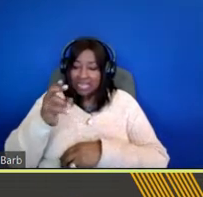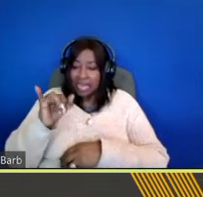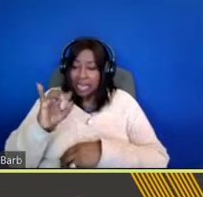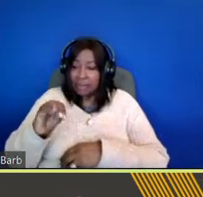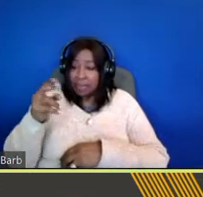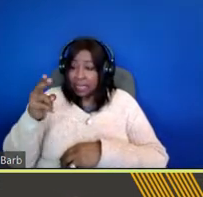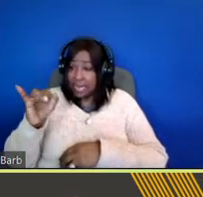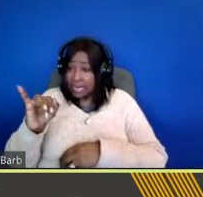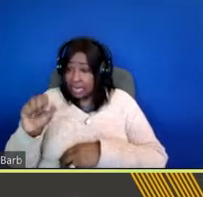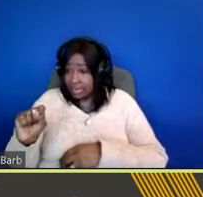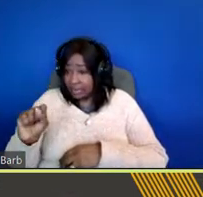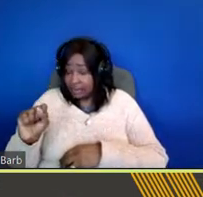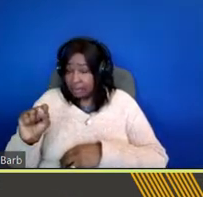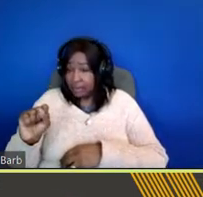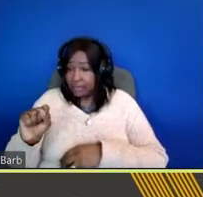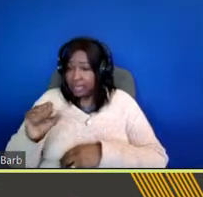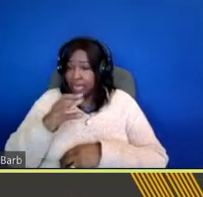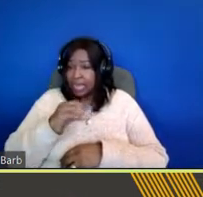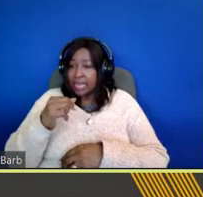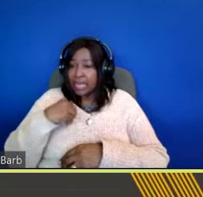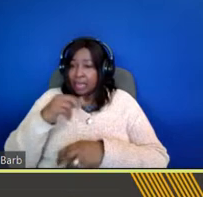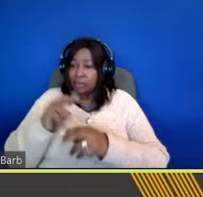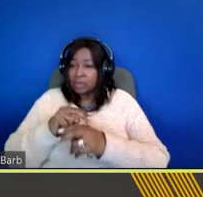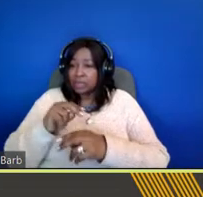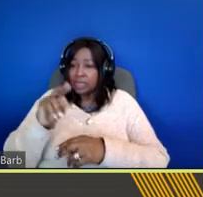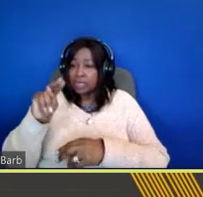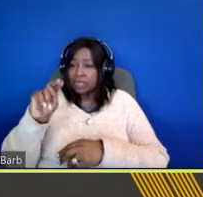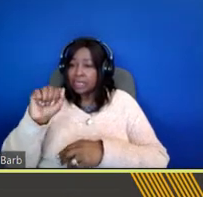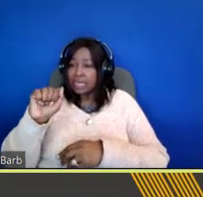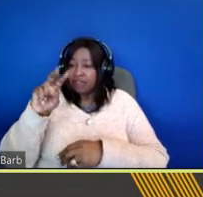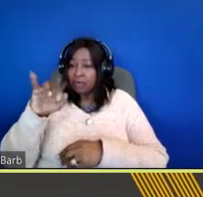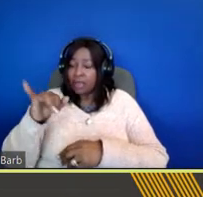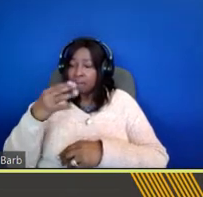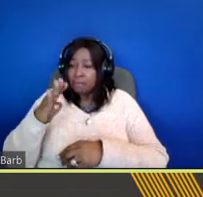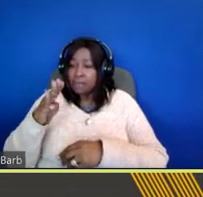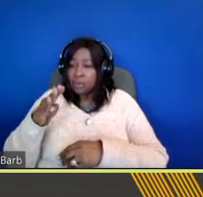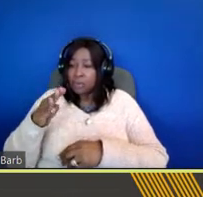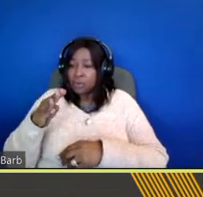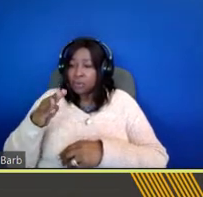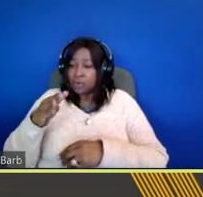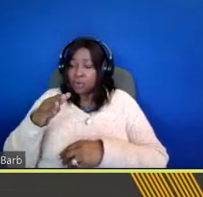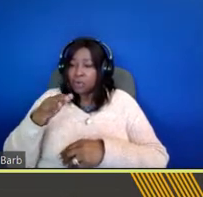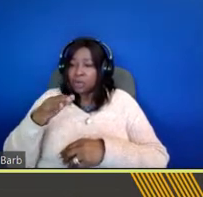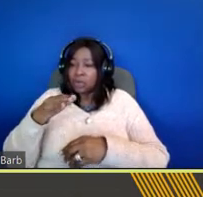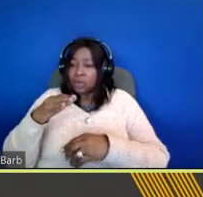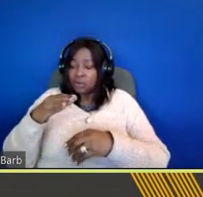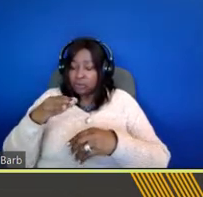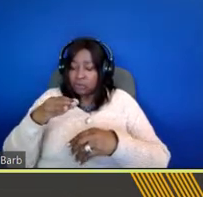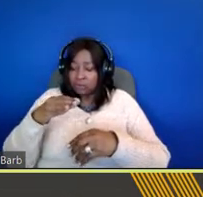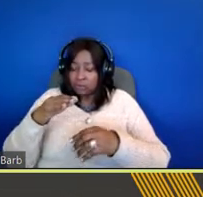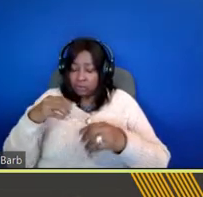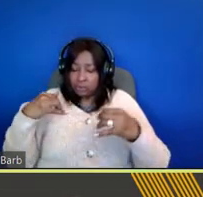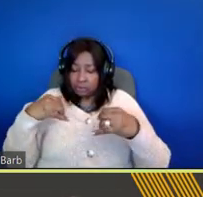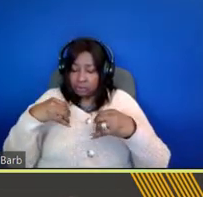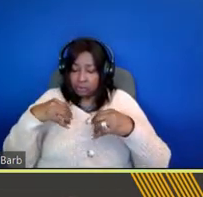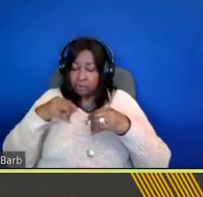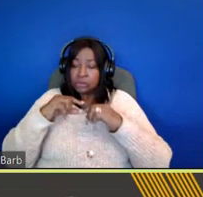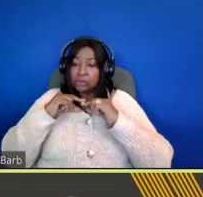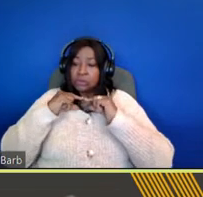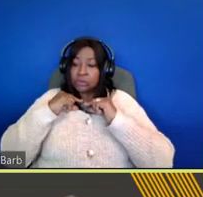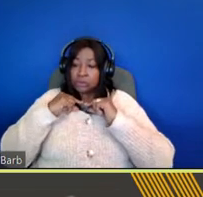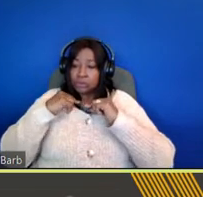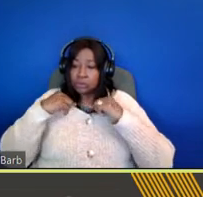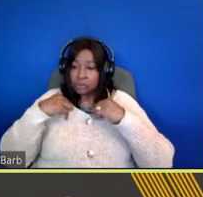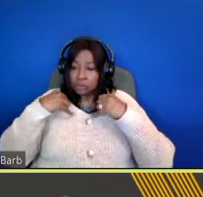and I'm wearing a navy blue collared dress shirt right now. And I am very happy to be with